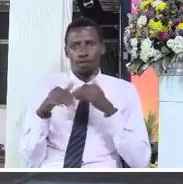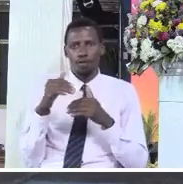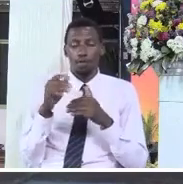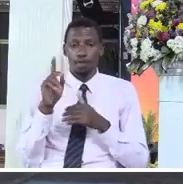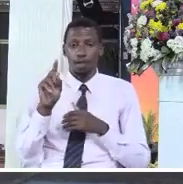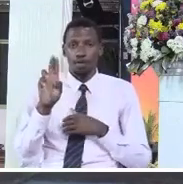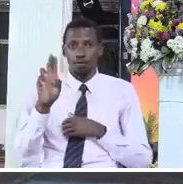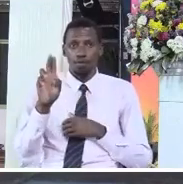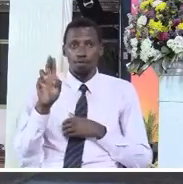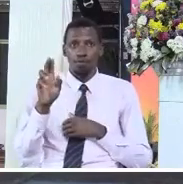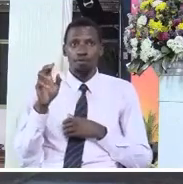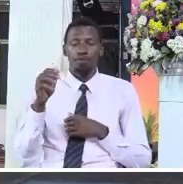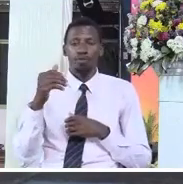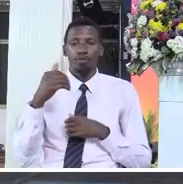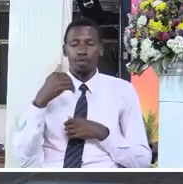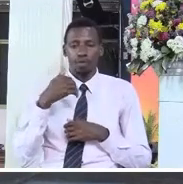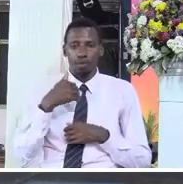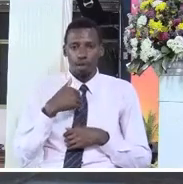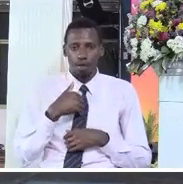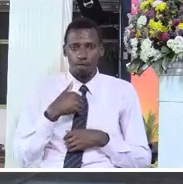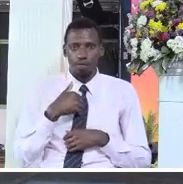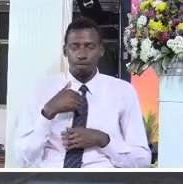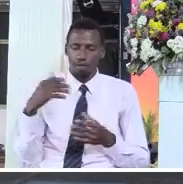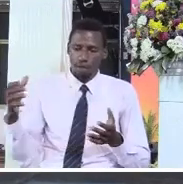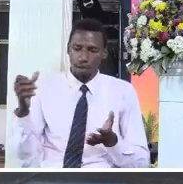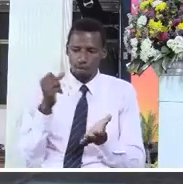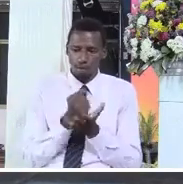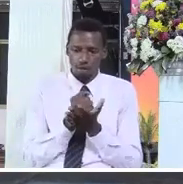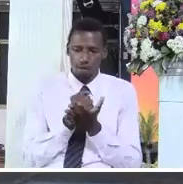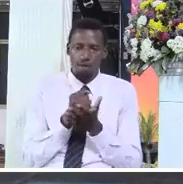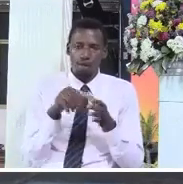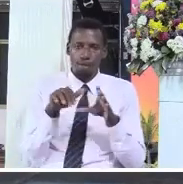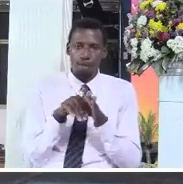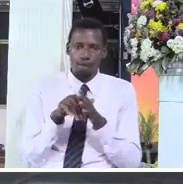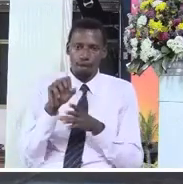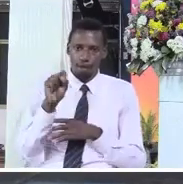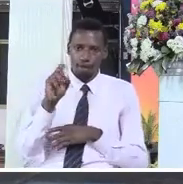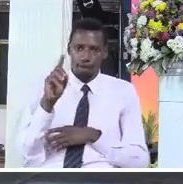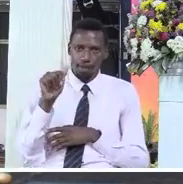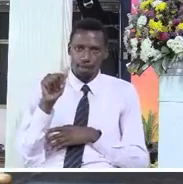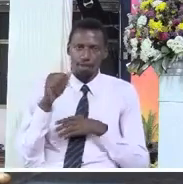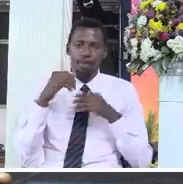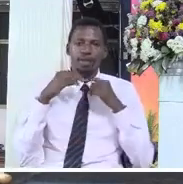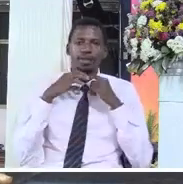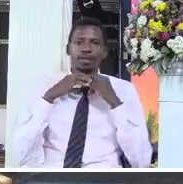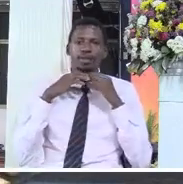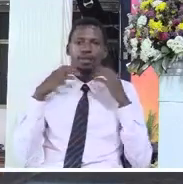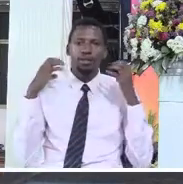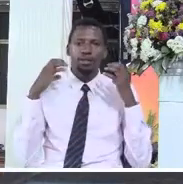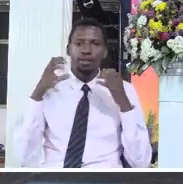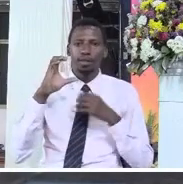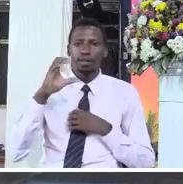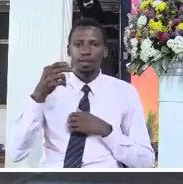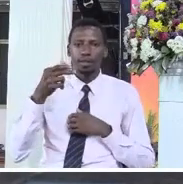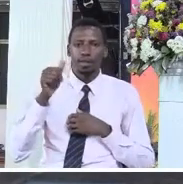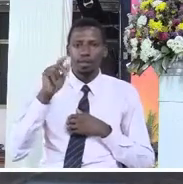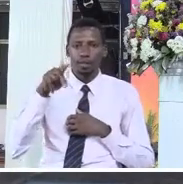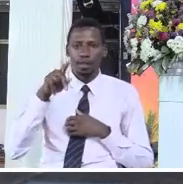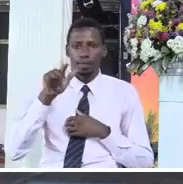Kenyatta University became the trailblazer to employ an Adventist chaplain within the campus. That